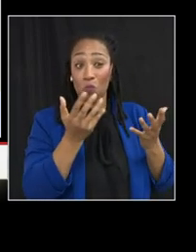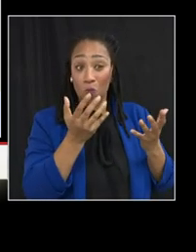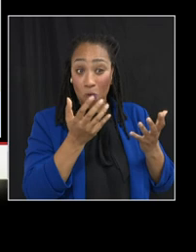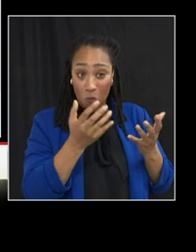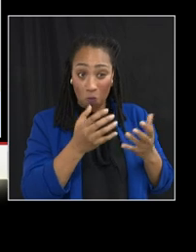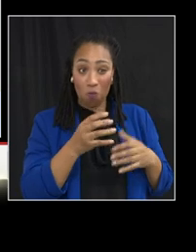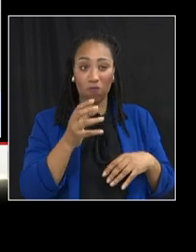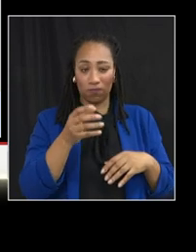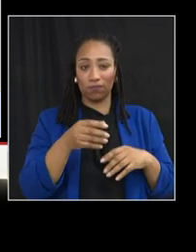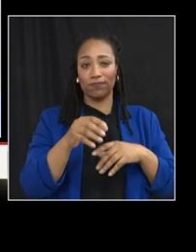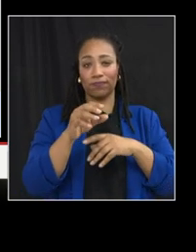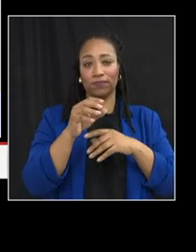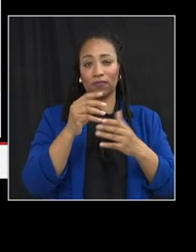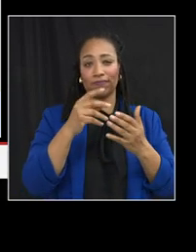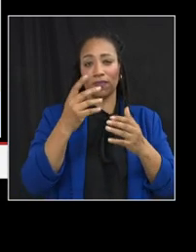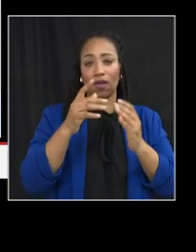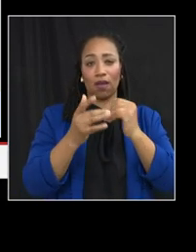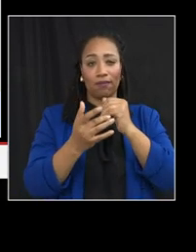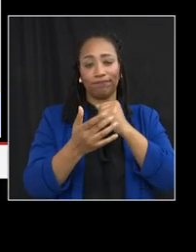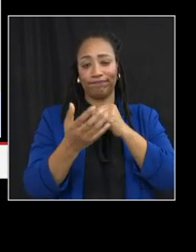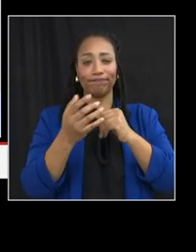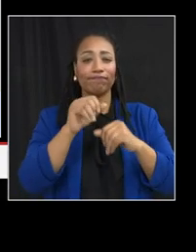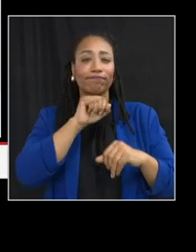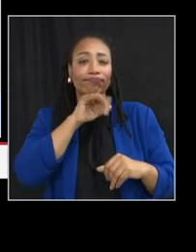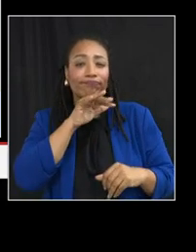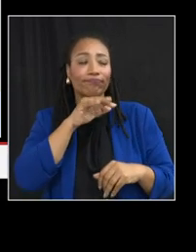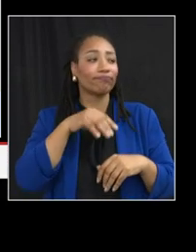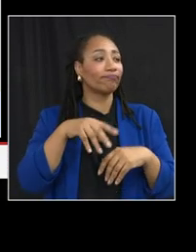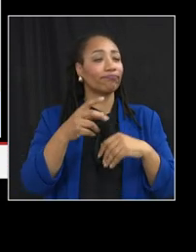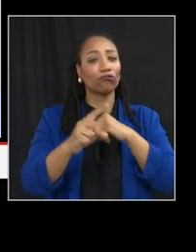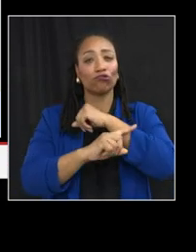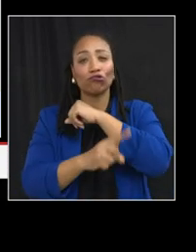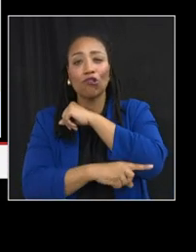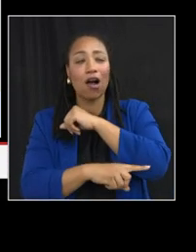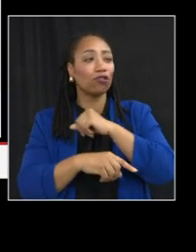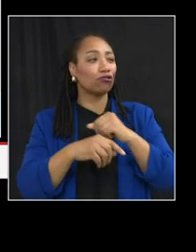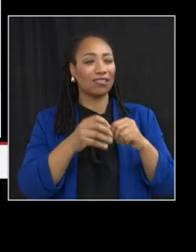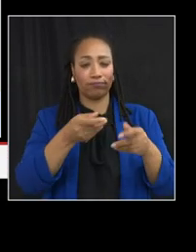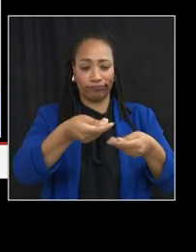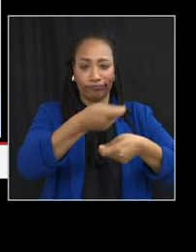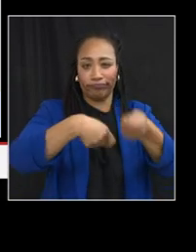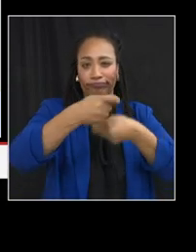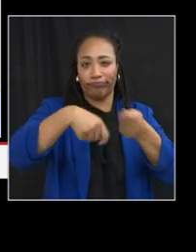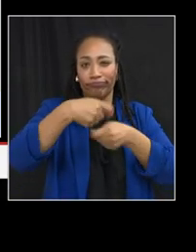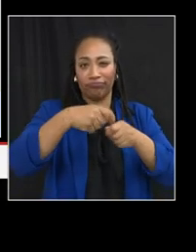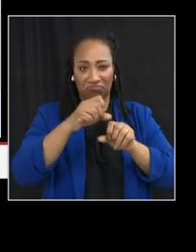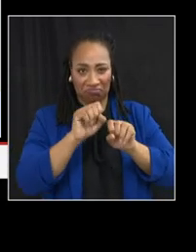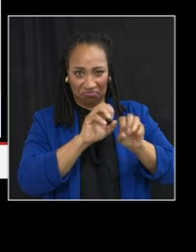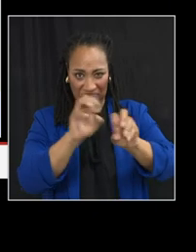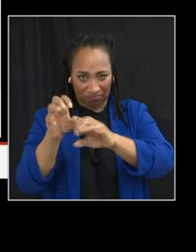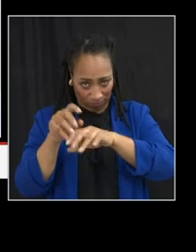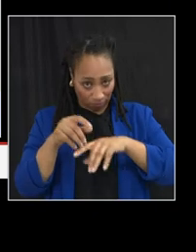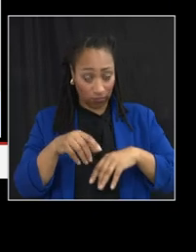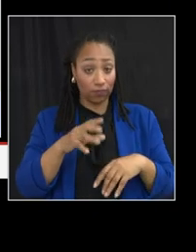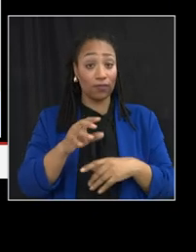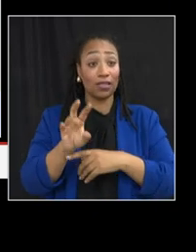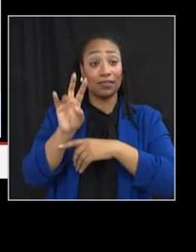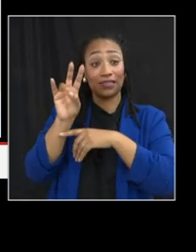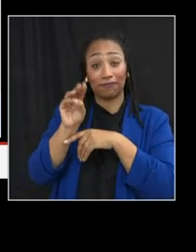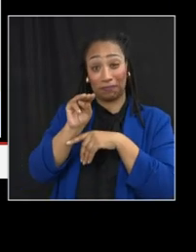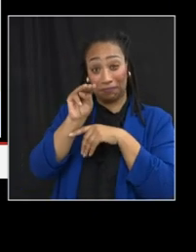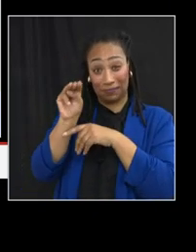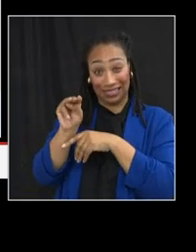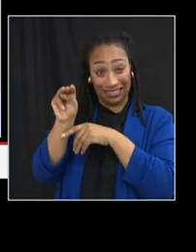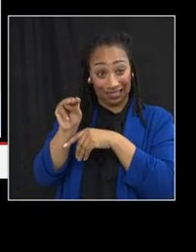multi-use walking and biking trails throughout the city. So before I turn it back over to Steve, I'll just end with the